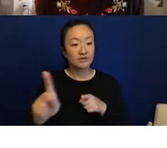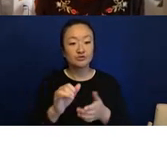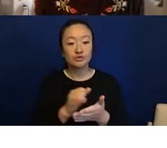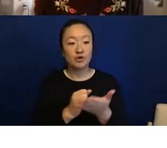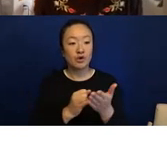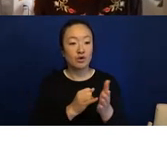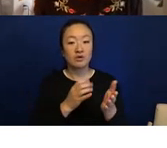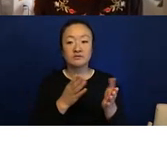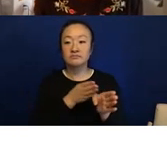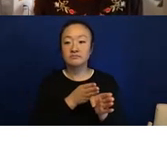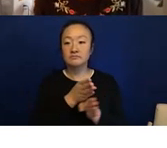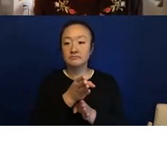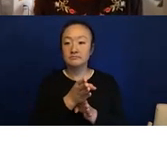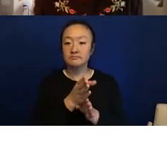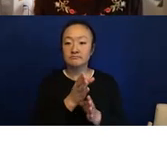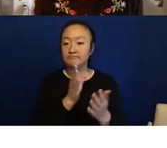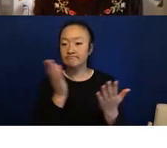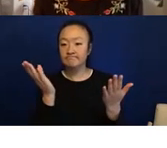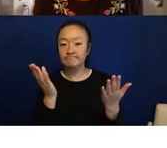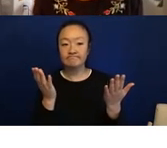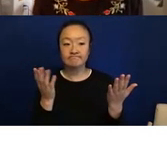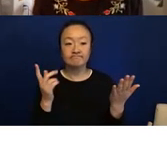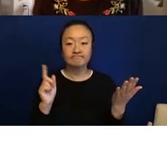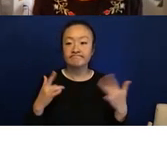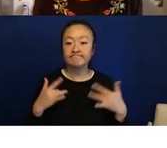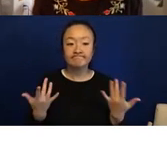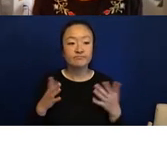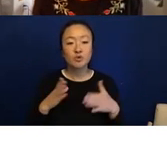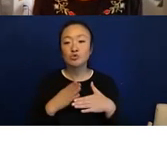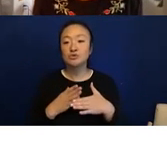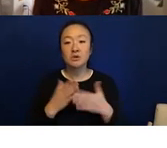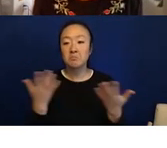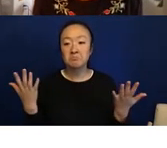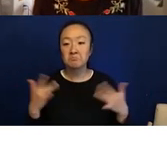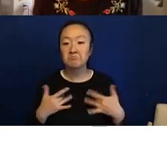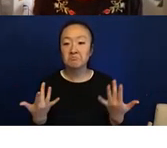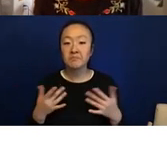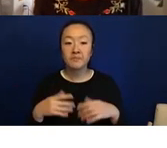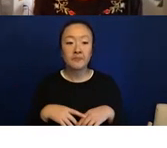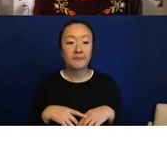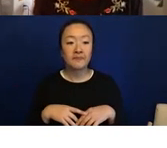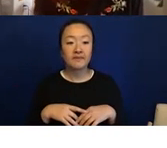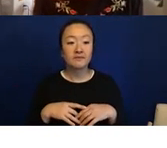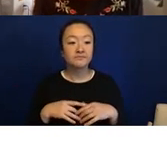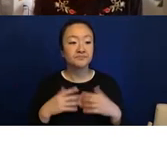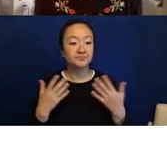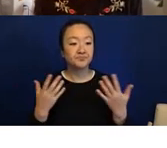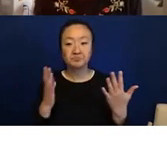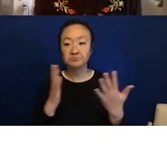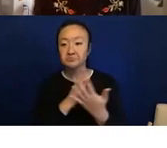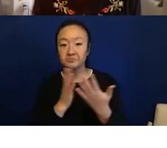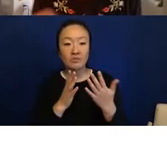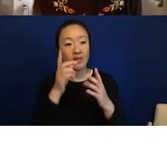career. And yeah, just share with us where you are and where you're